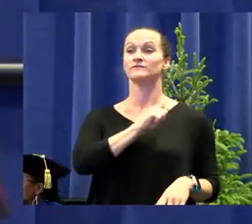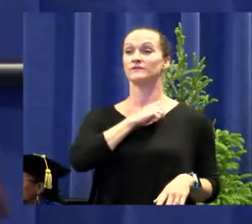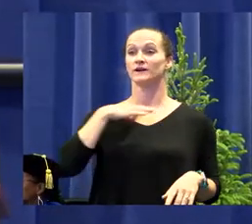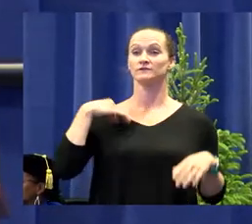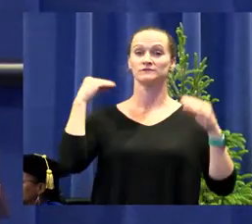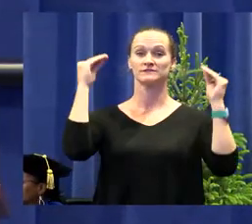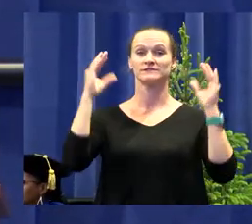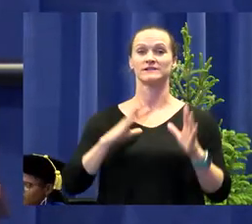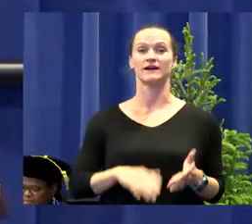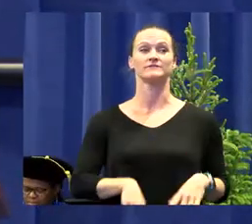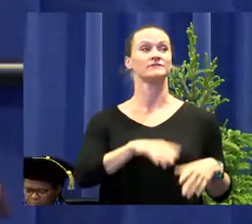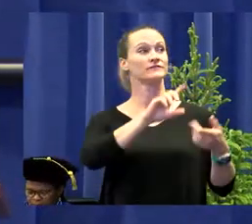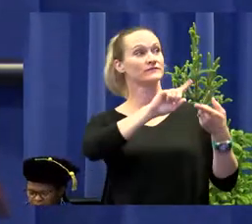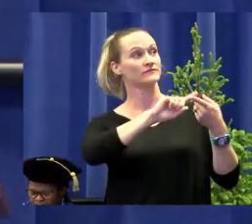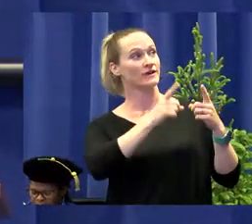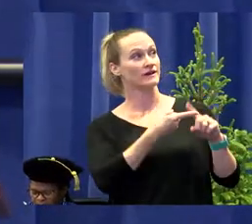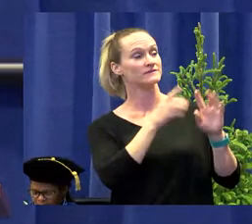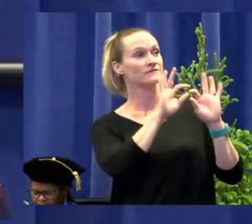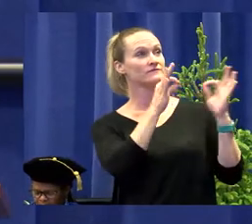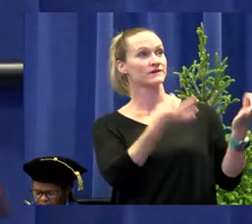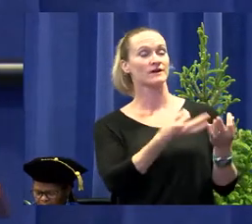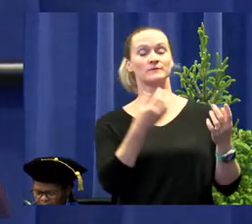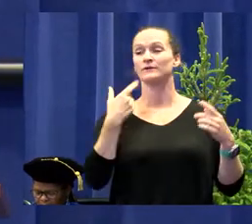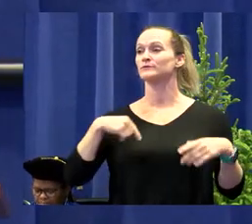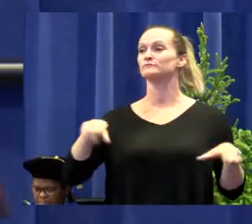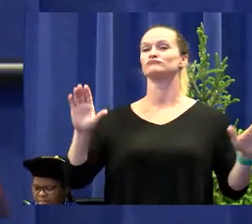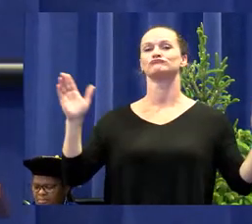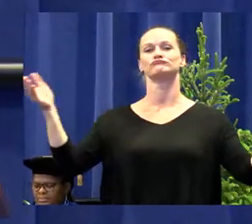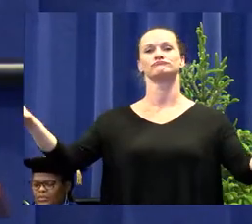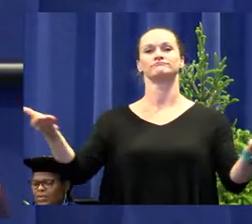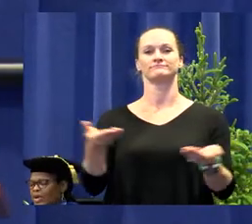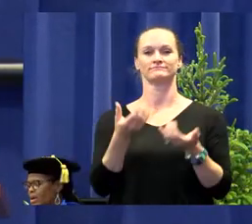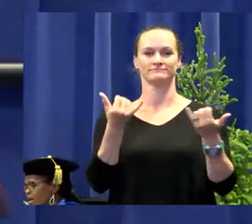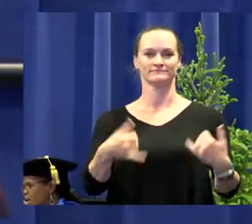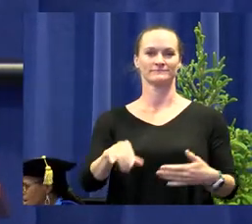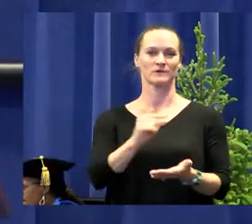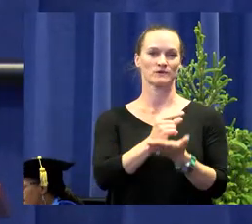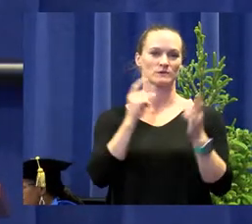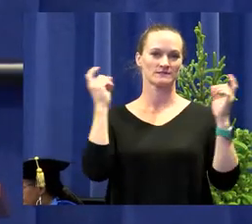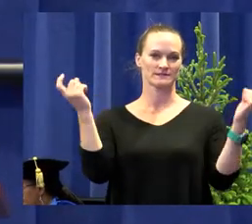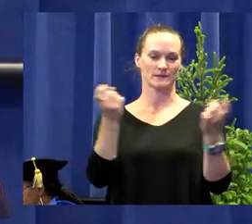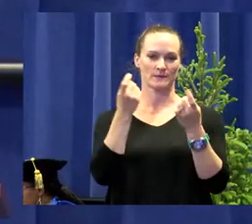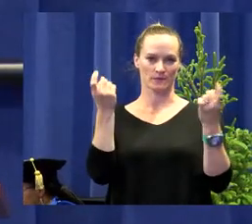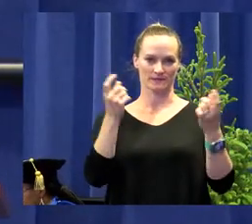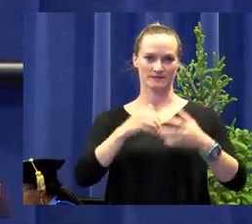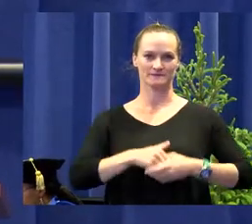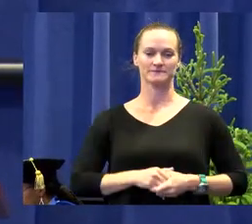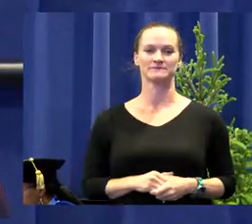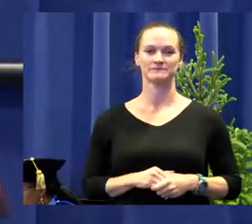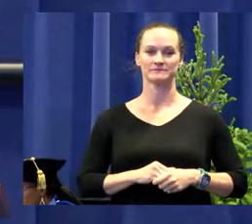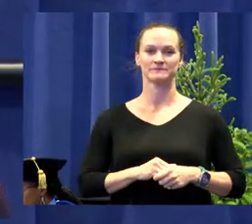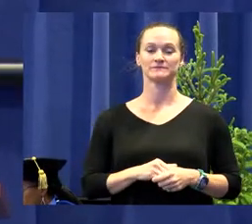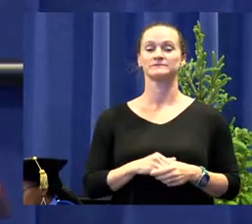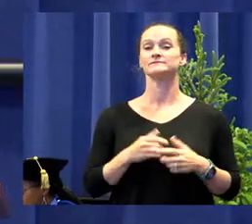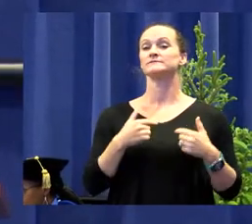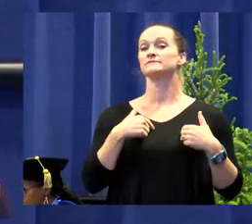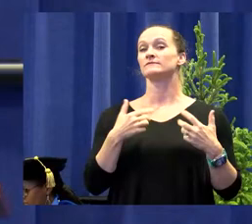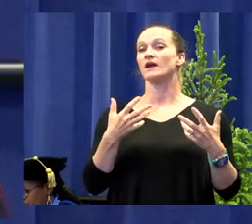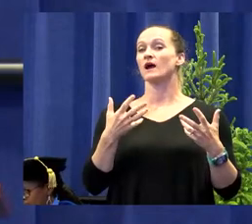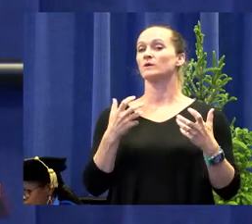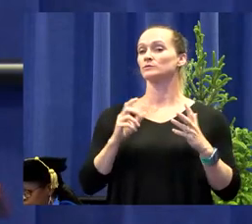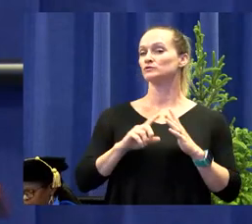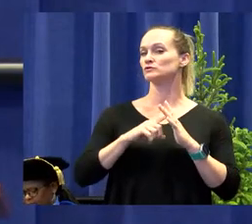and friends of the graduates, welcome to today's commencement ceremony. I would like to begin